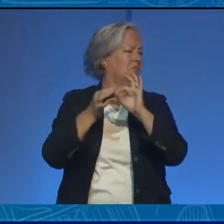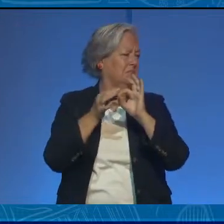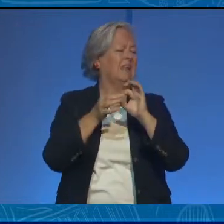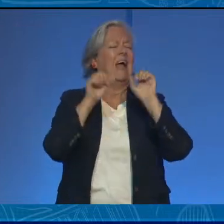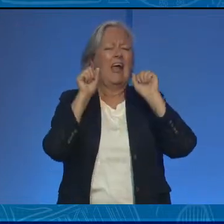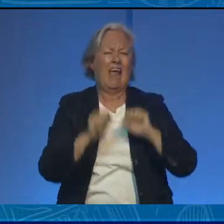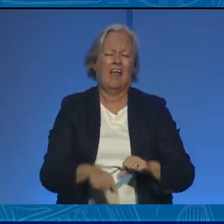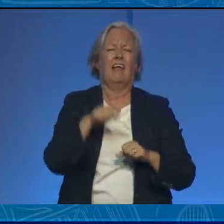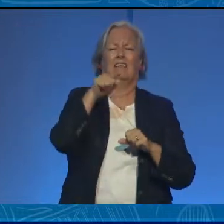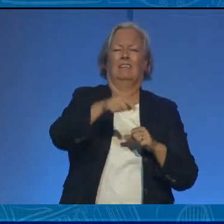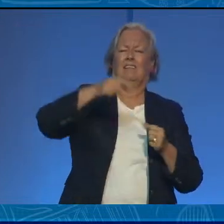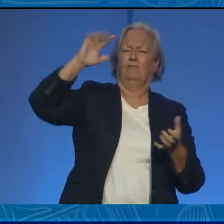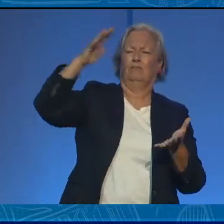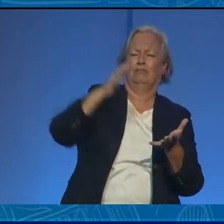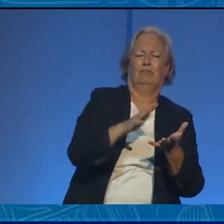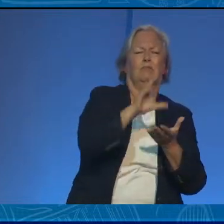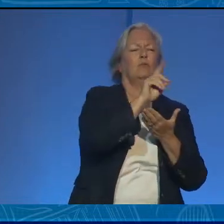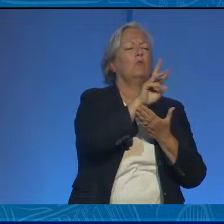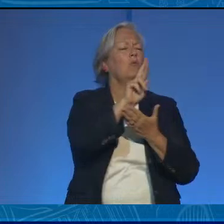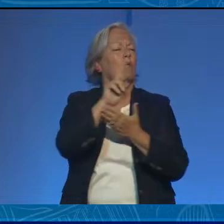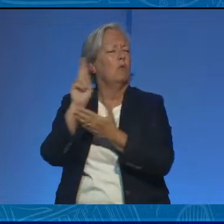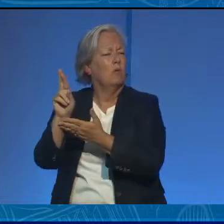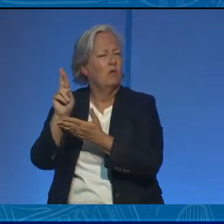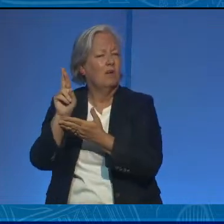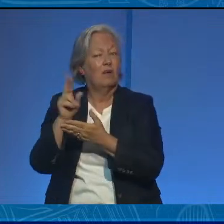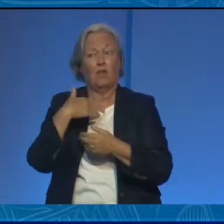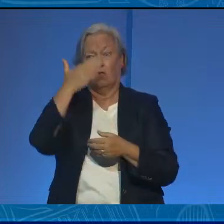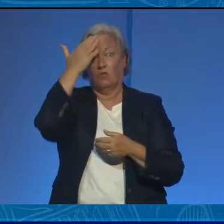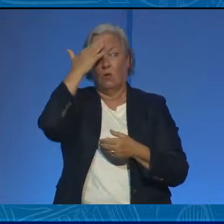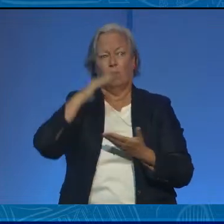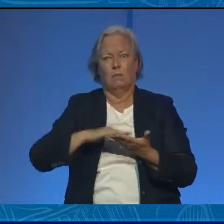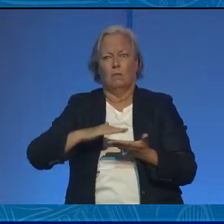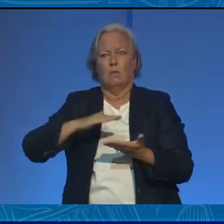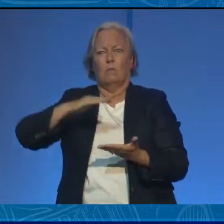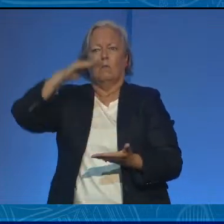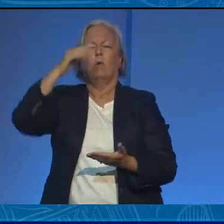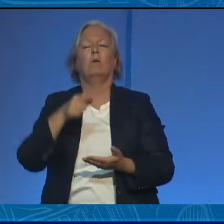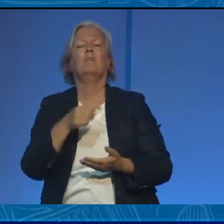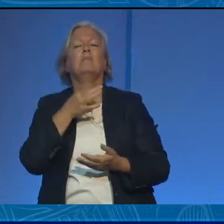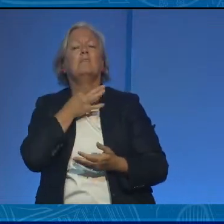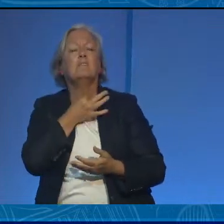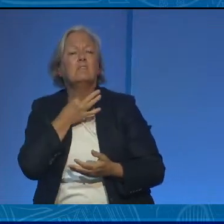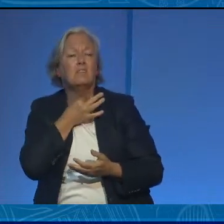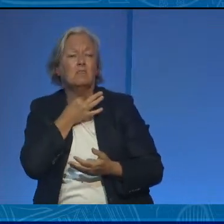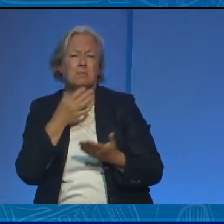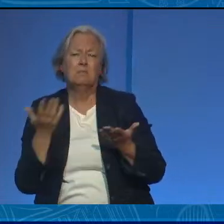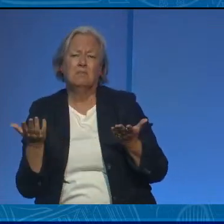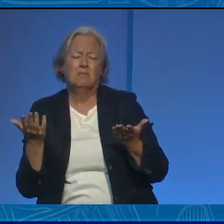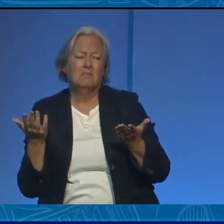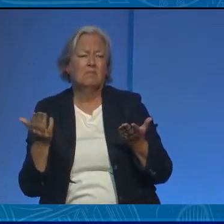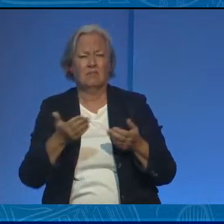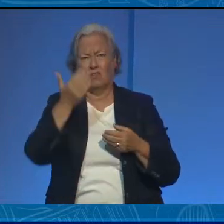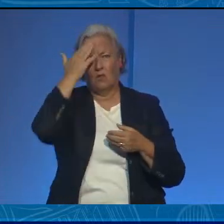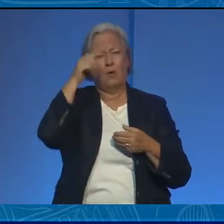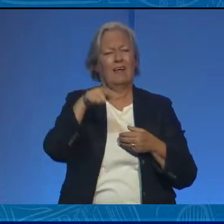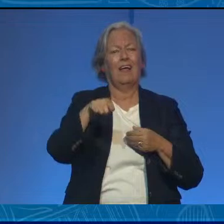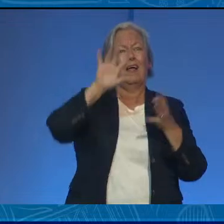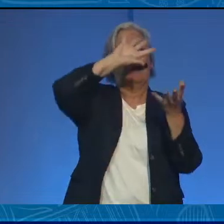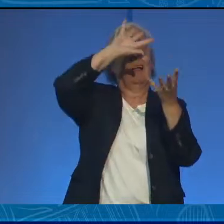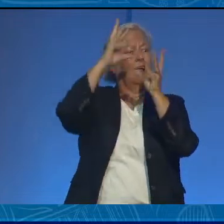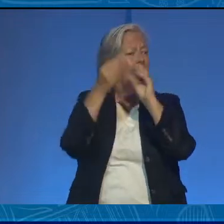resilience building, despite facing increasing risks, especially those brought about by climate change